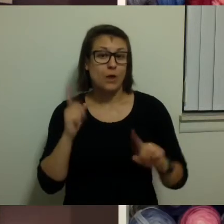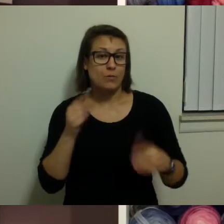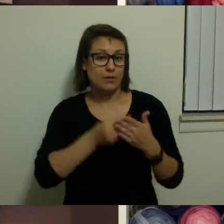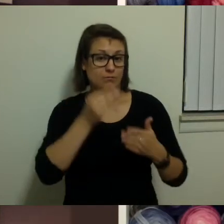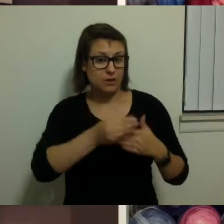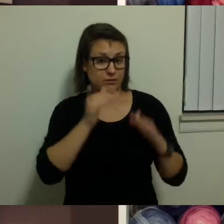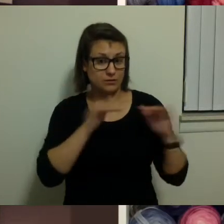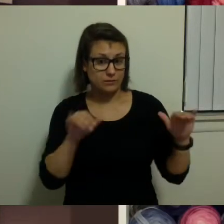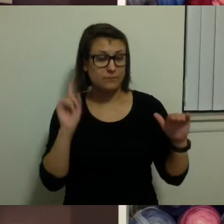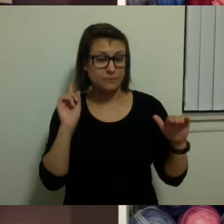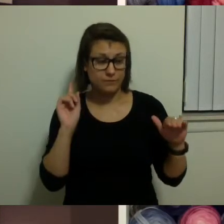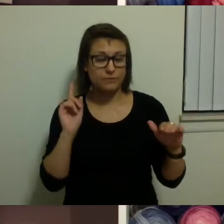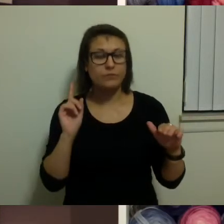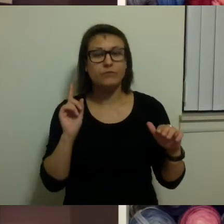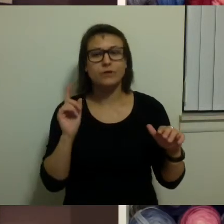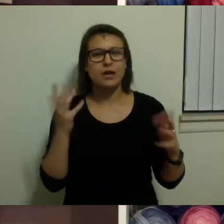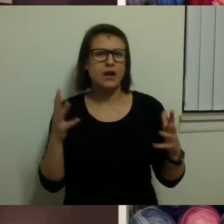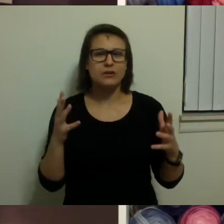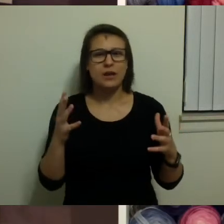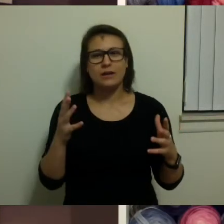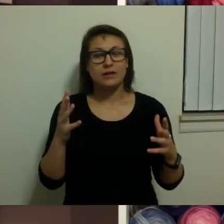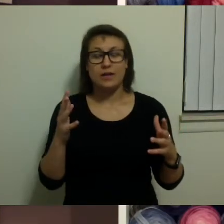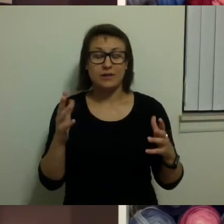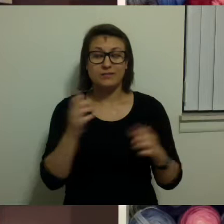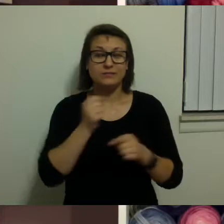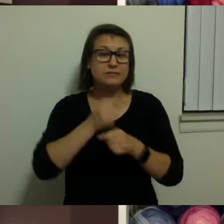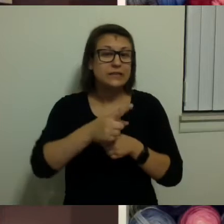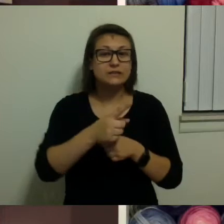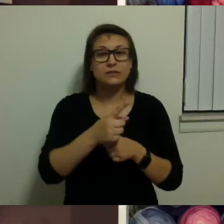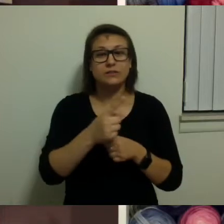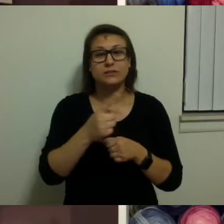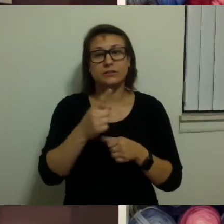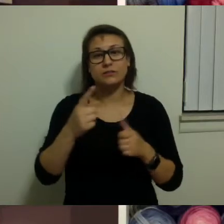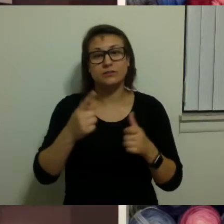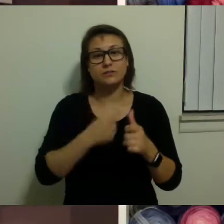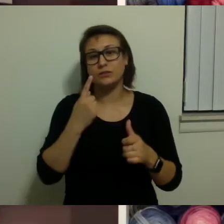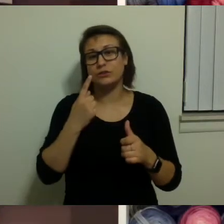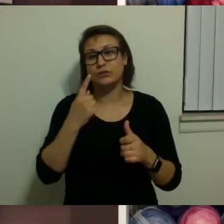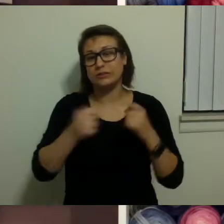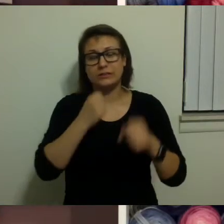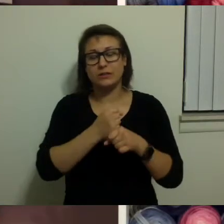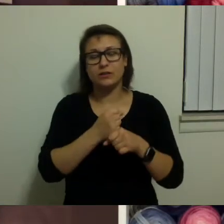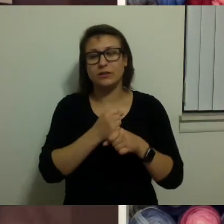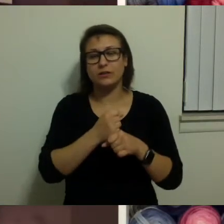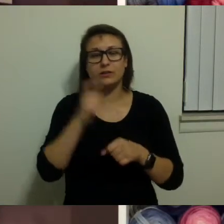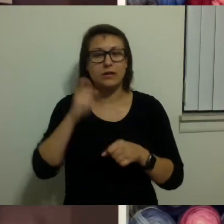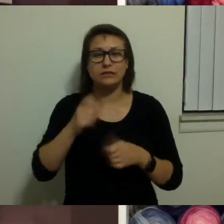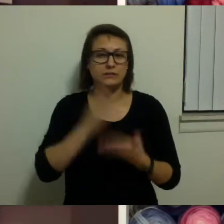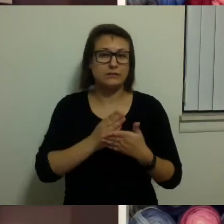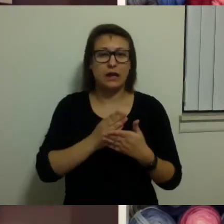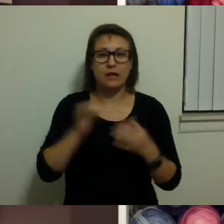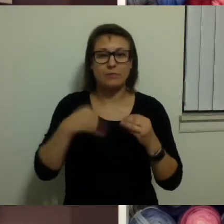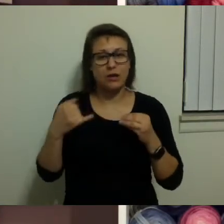shelf. And I was already like, next year, the first of the year, I'm on a yarn diet. I have to go on a yarn diet. I have too much